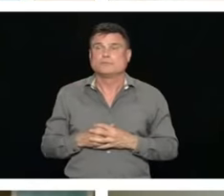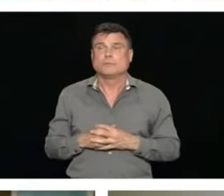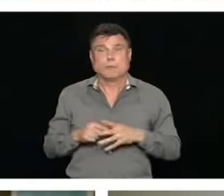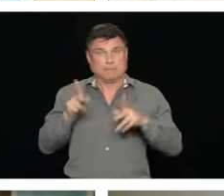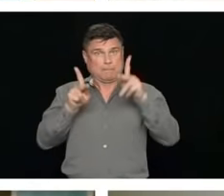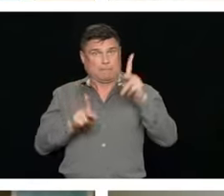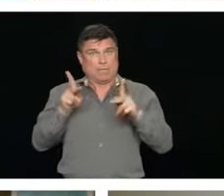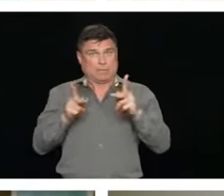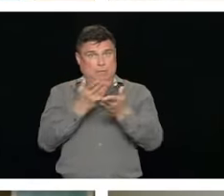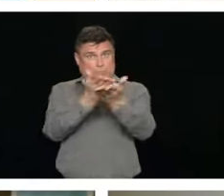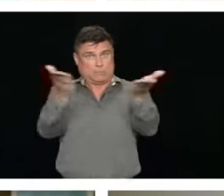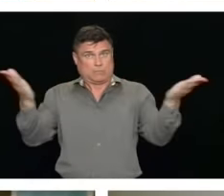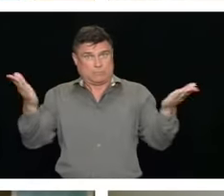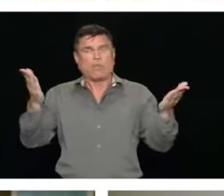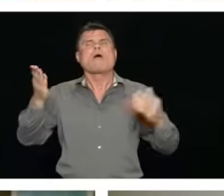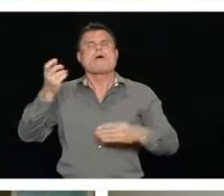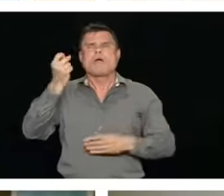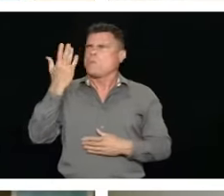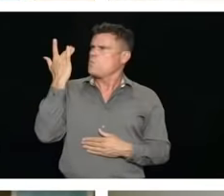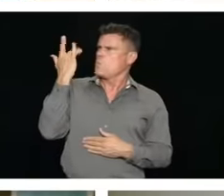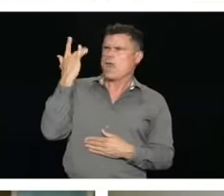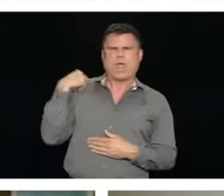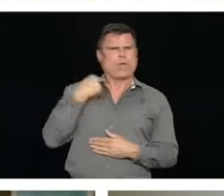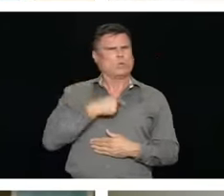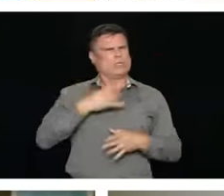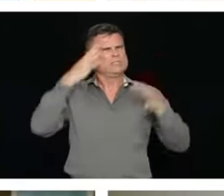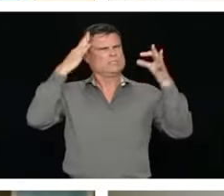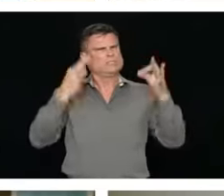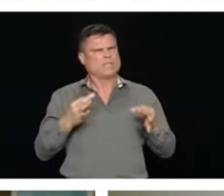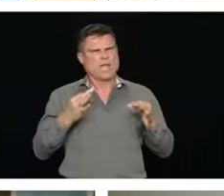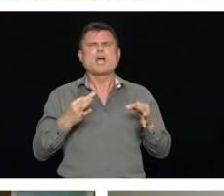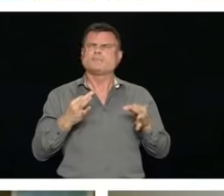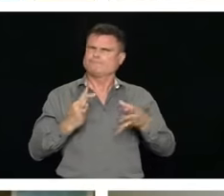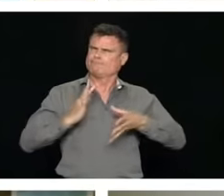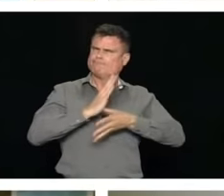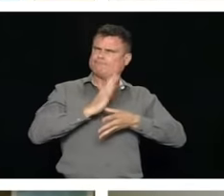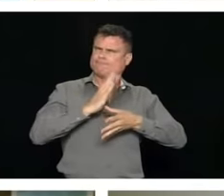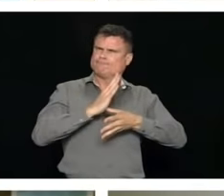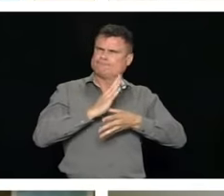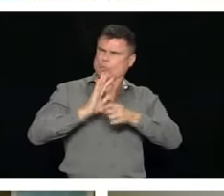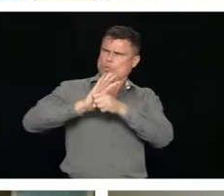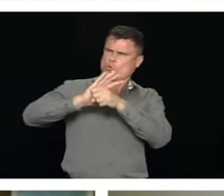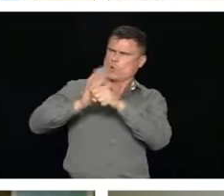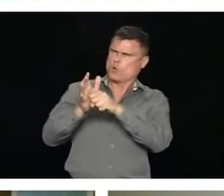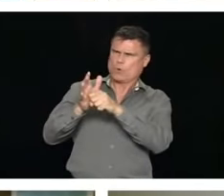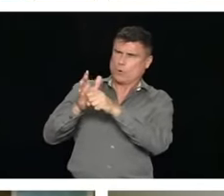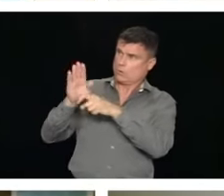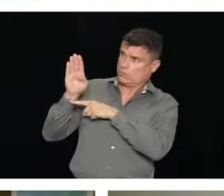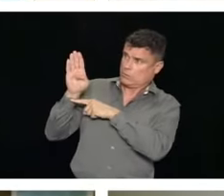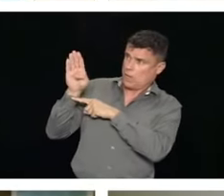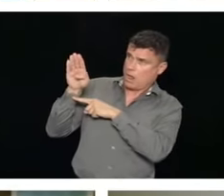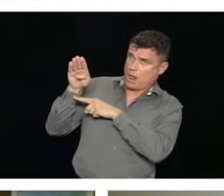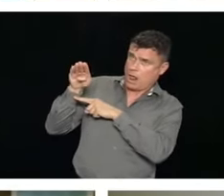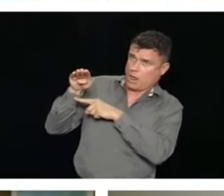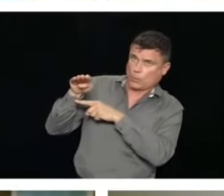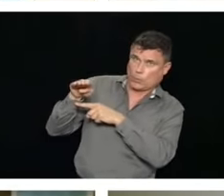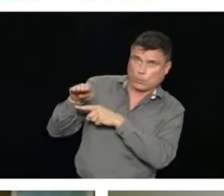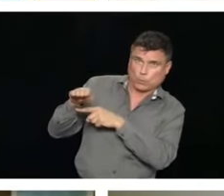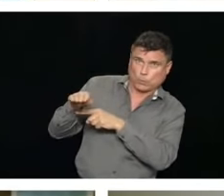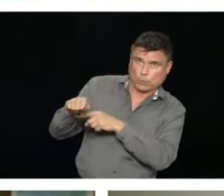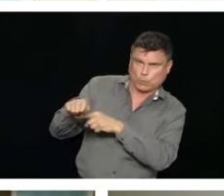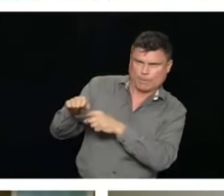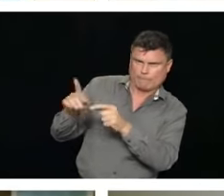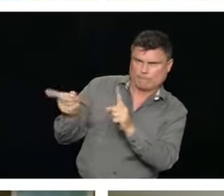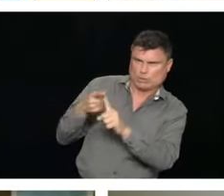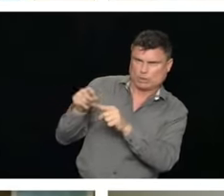was bending that curve down. The second one was knowing when a community